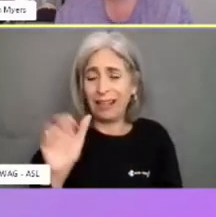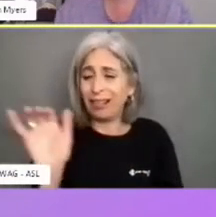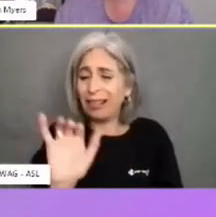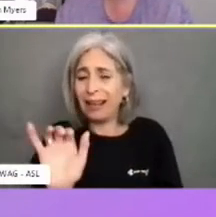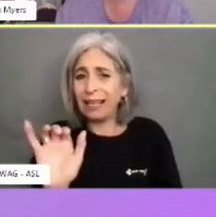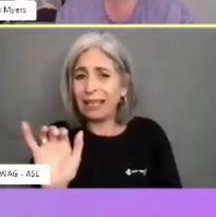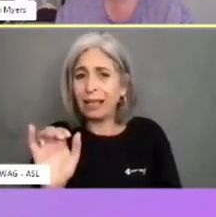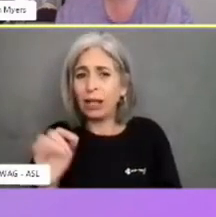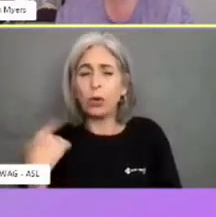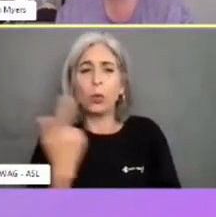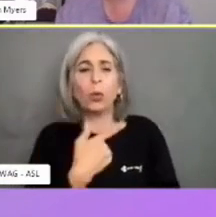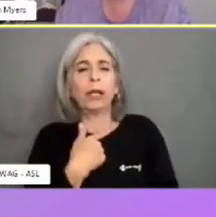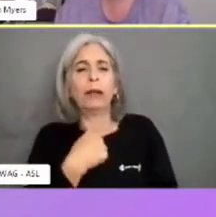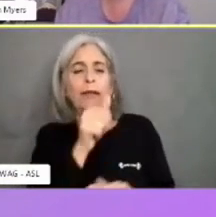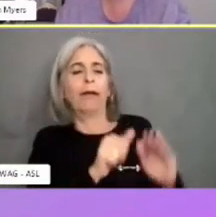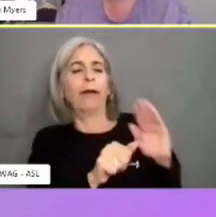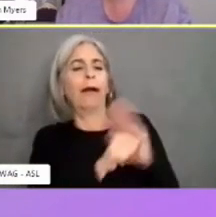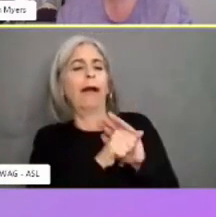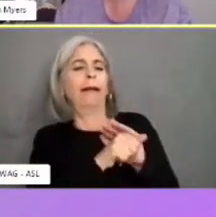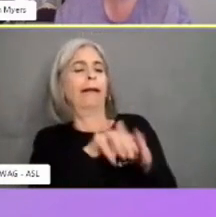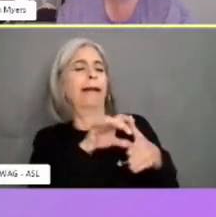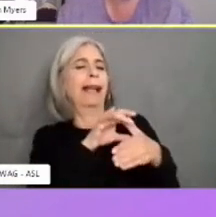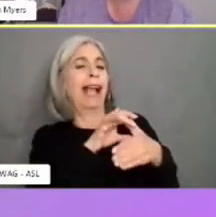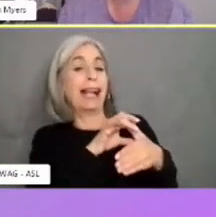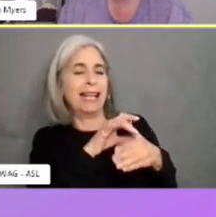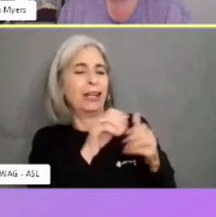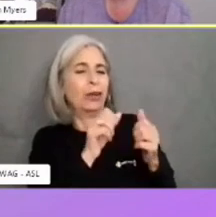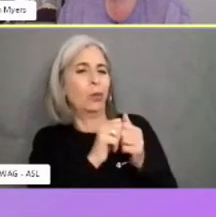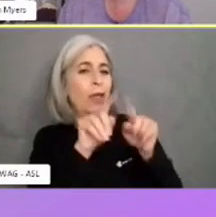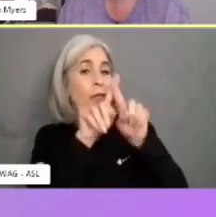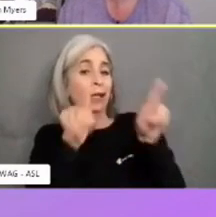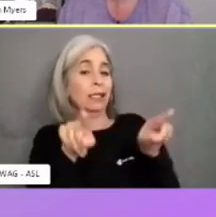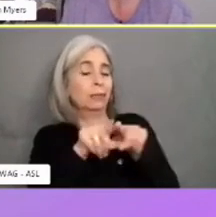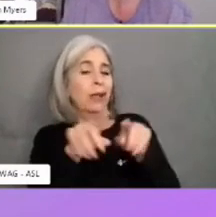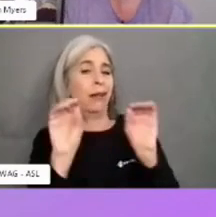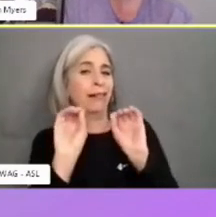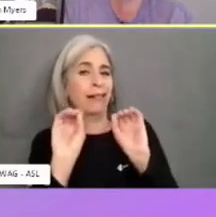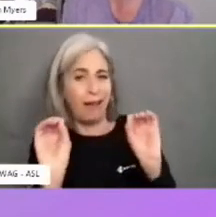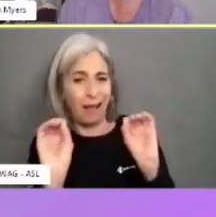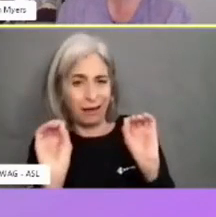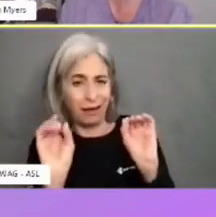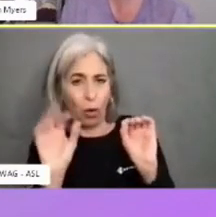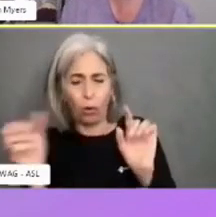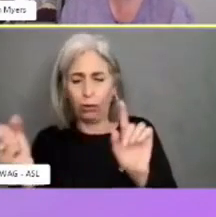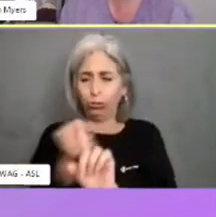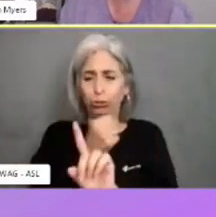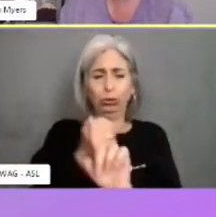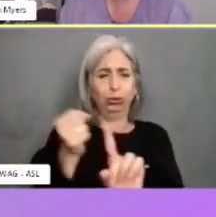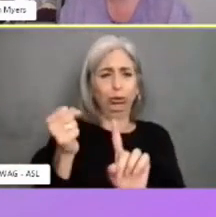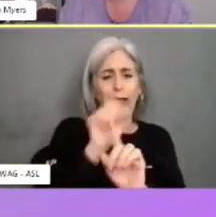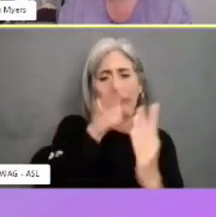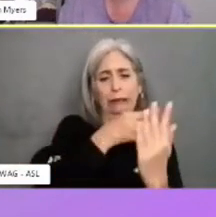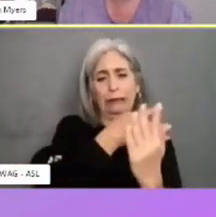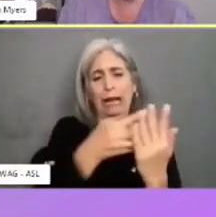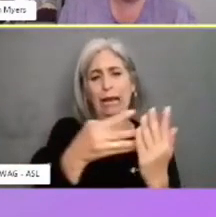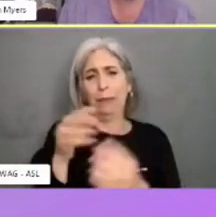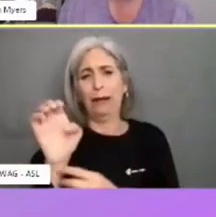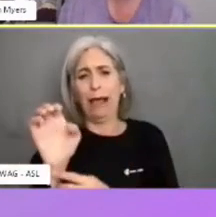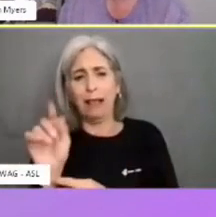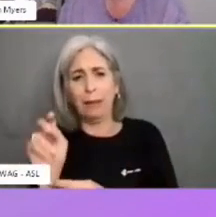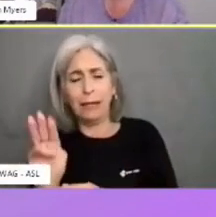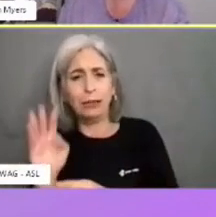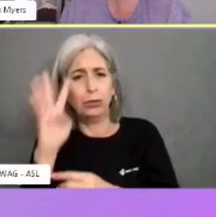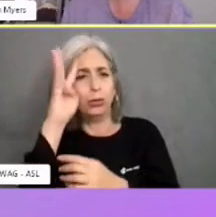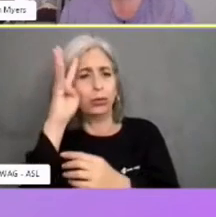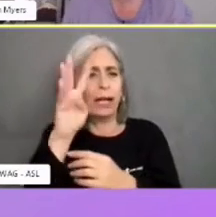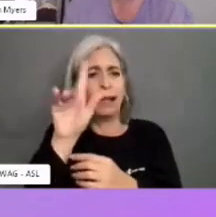we're efficiently hiding content with display none, or we're abusing the table element to create some layouts.